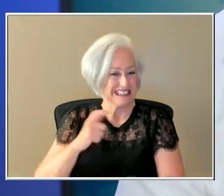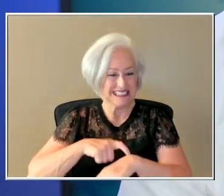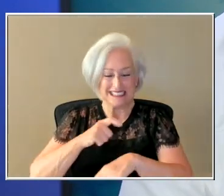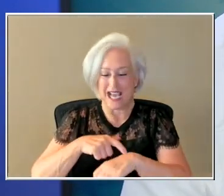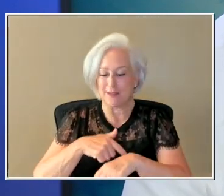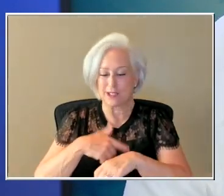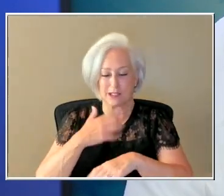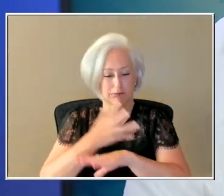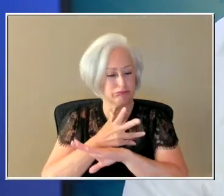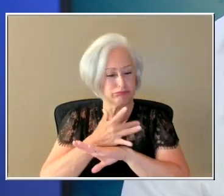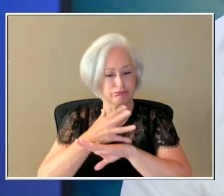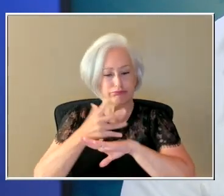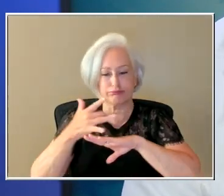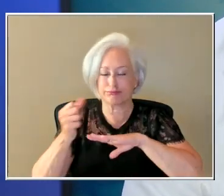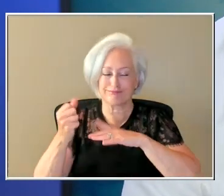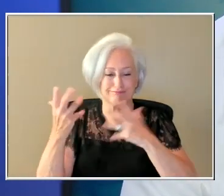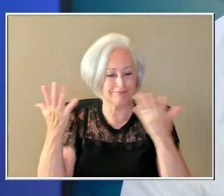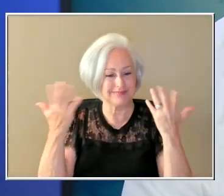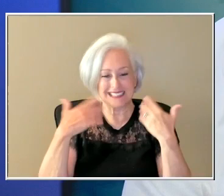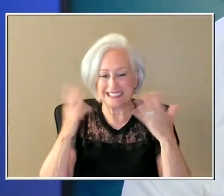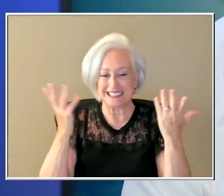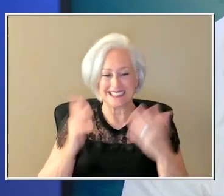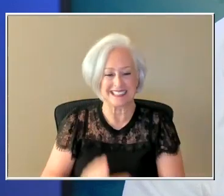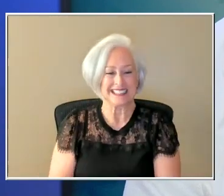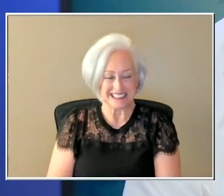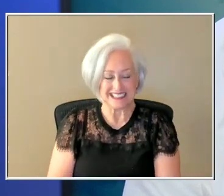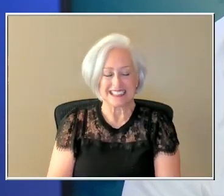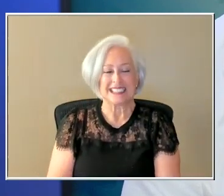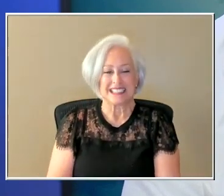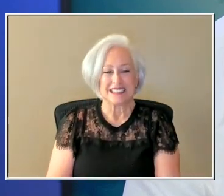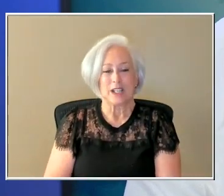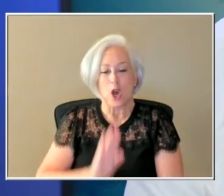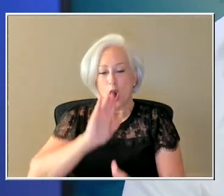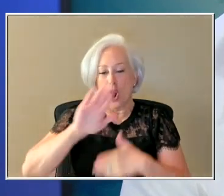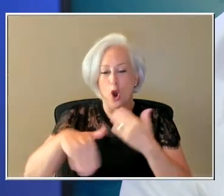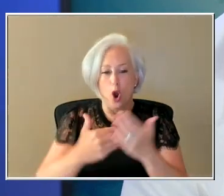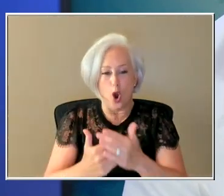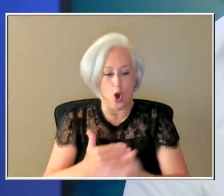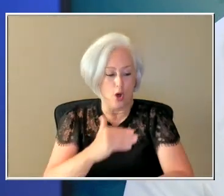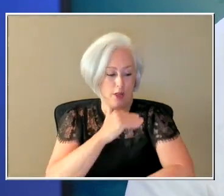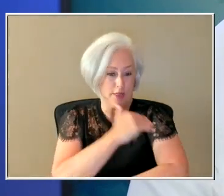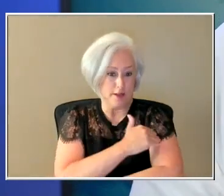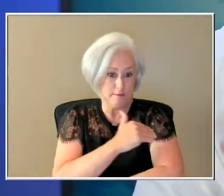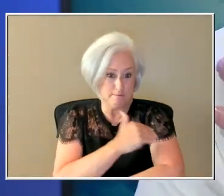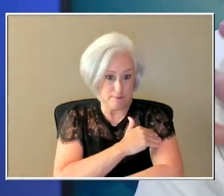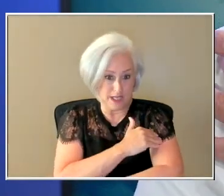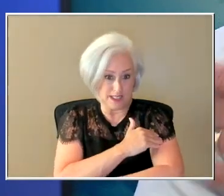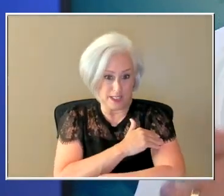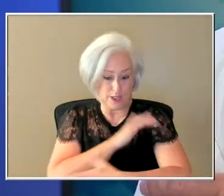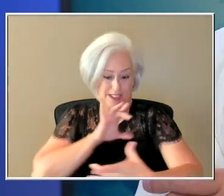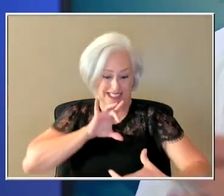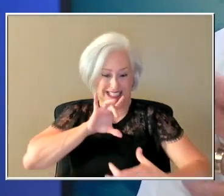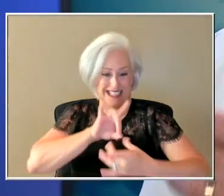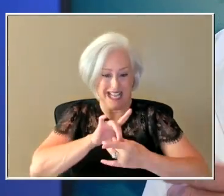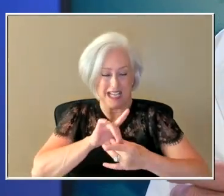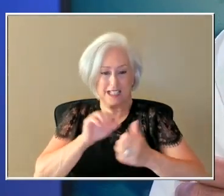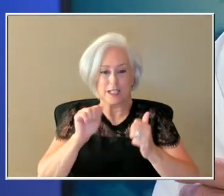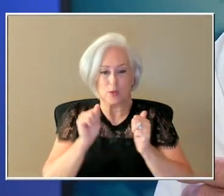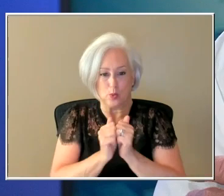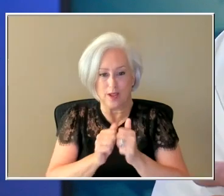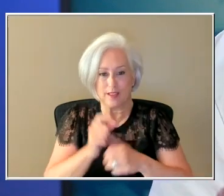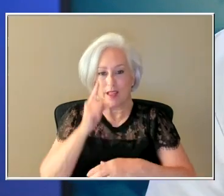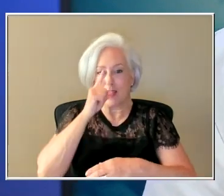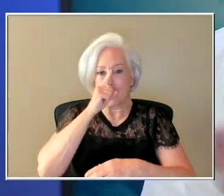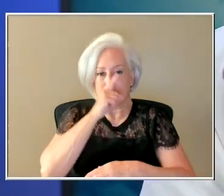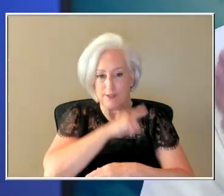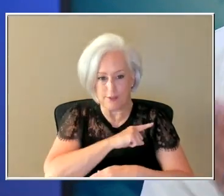mean still. anything at that time. Right. All the muscles are reattached to the prosthesis. The humeral component, the part that goes into the